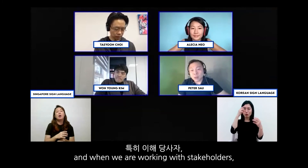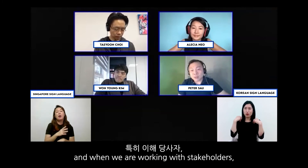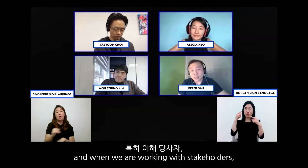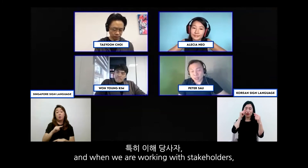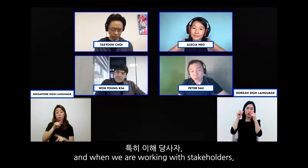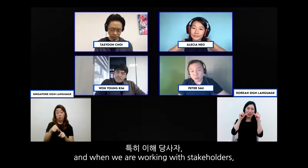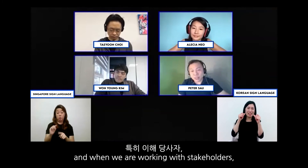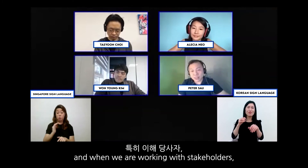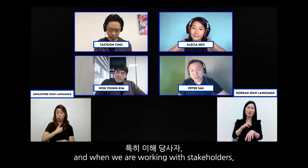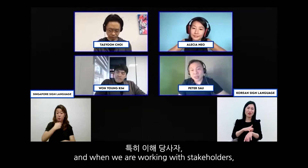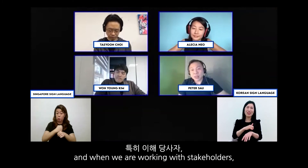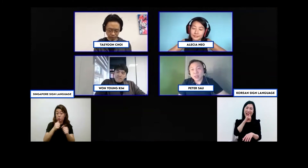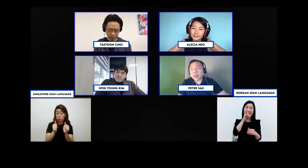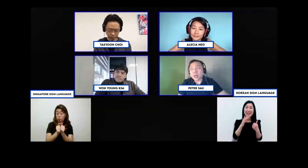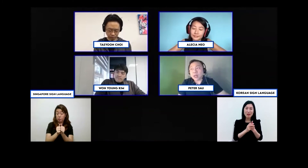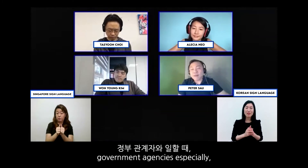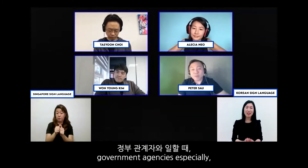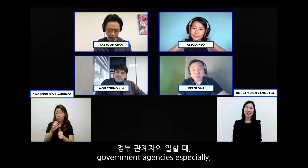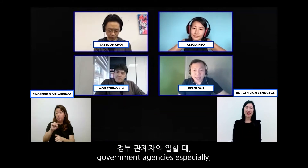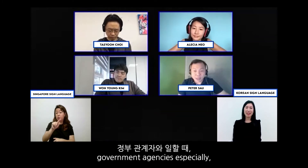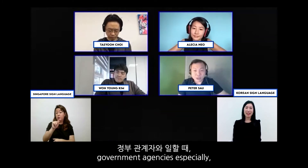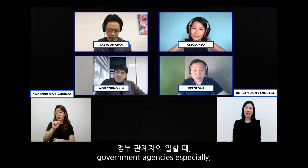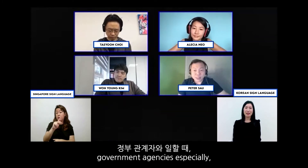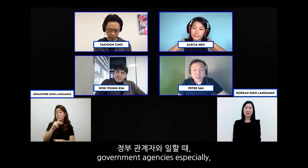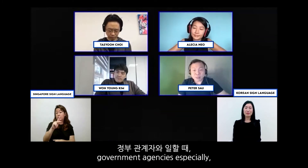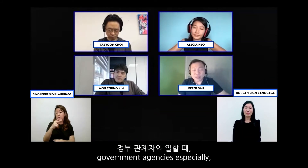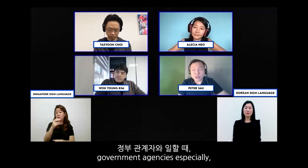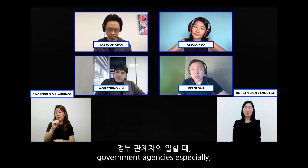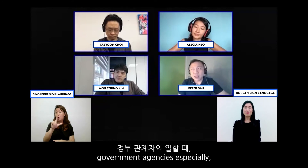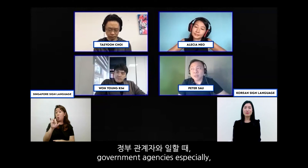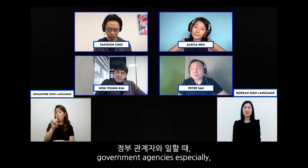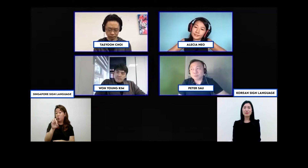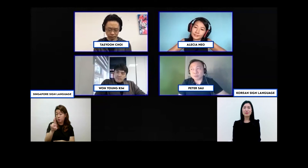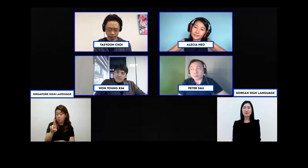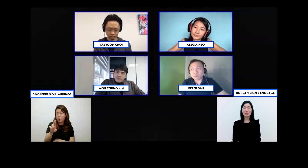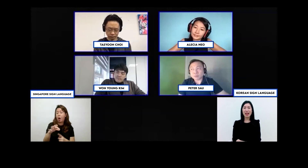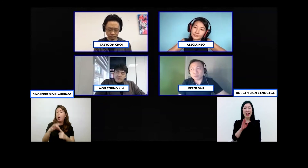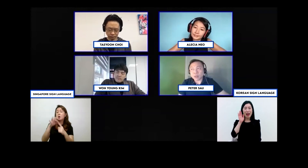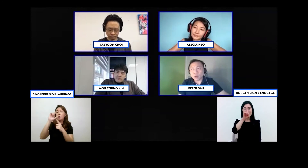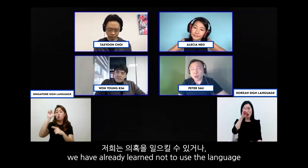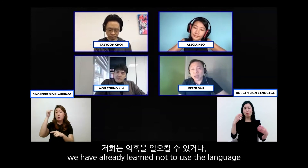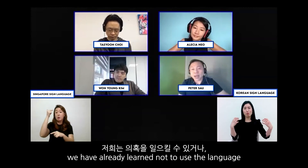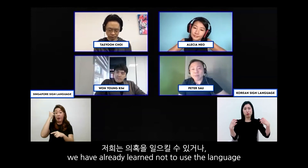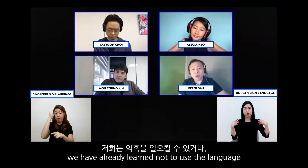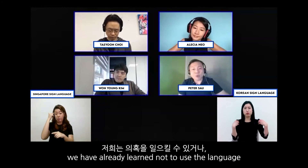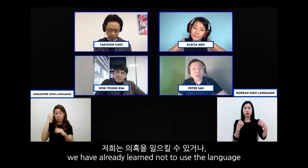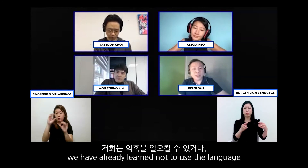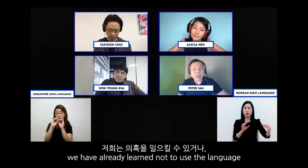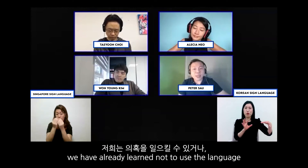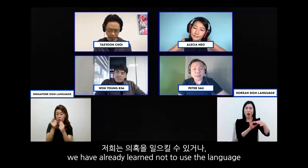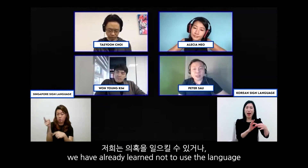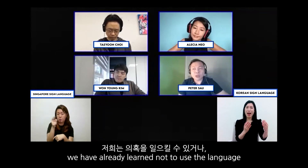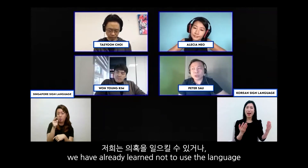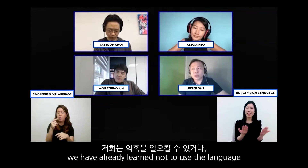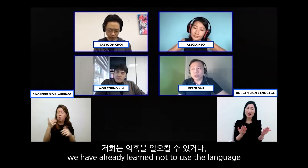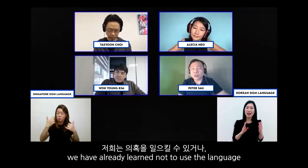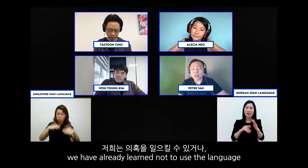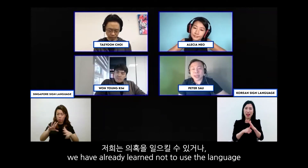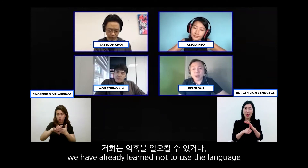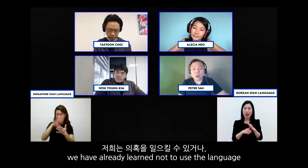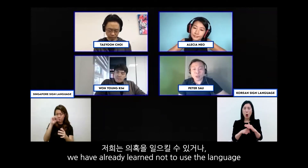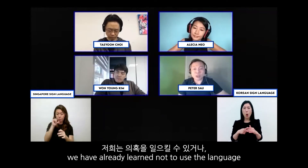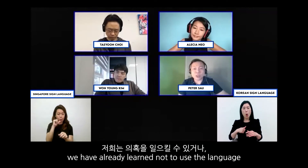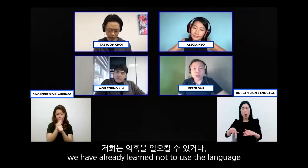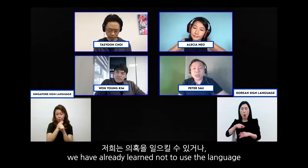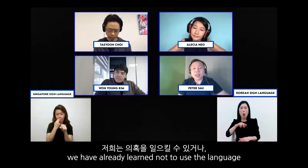are working with stakeholders, government agencies especially, we have already learned not to use